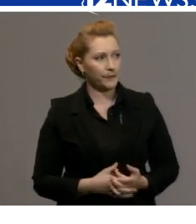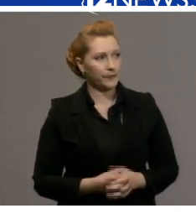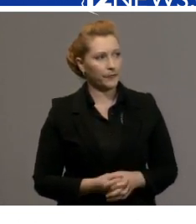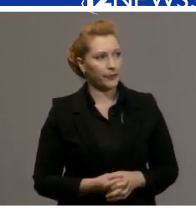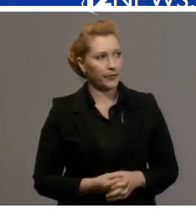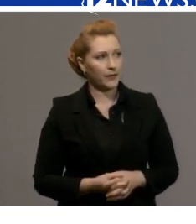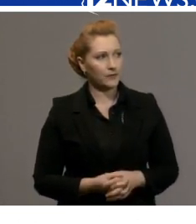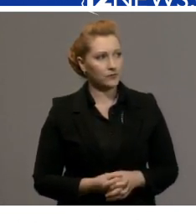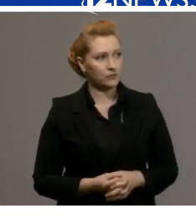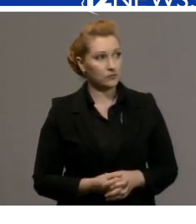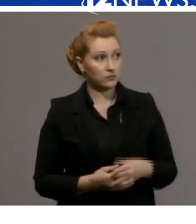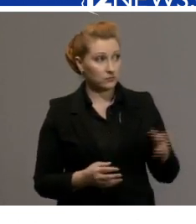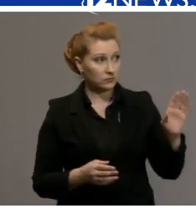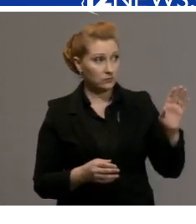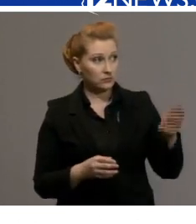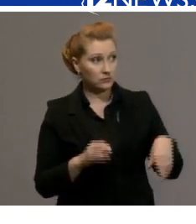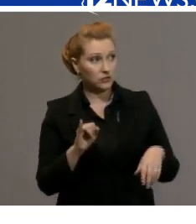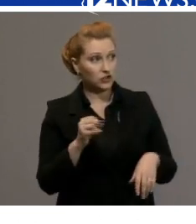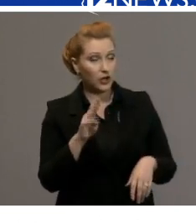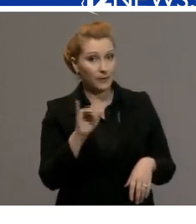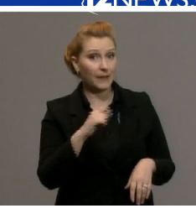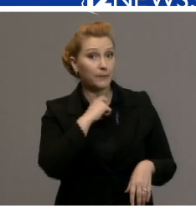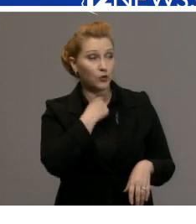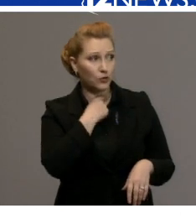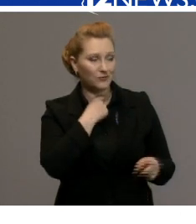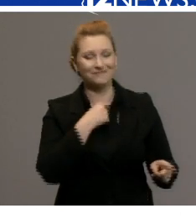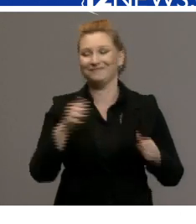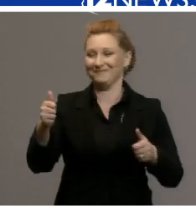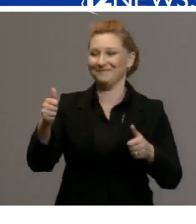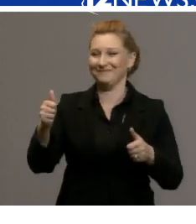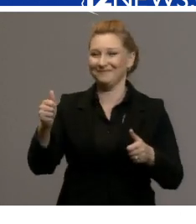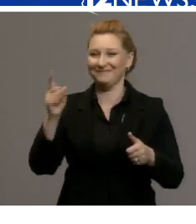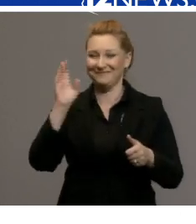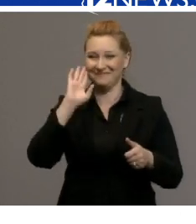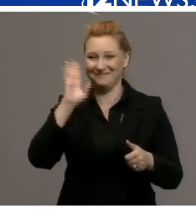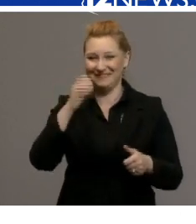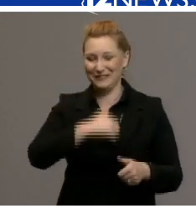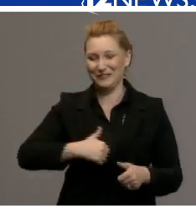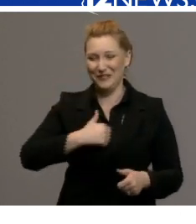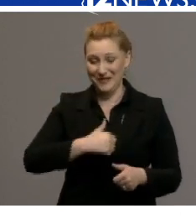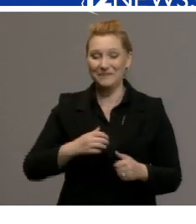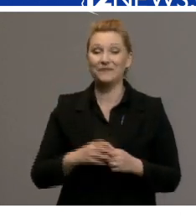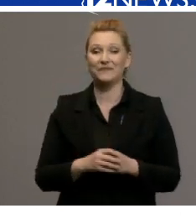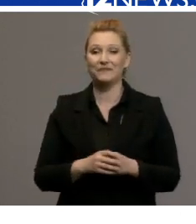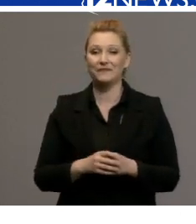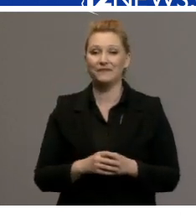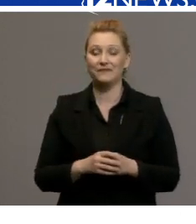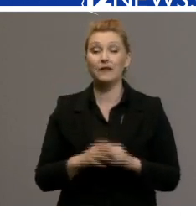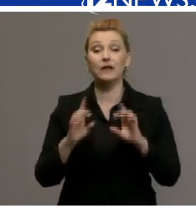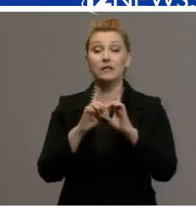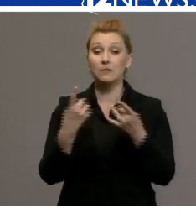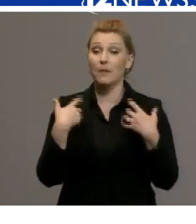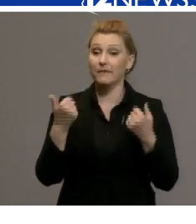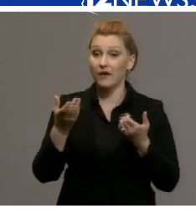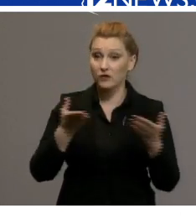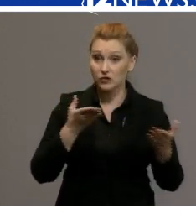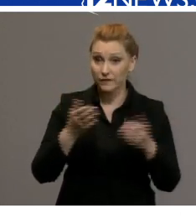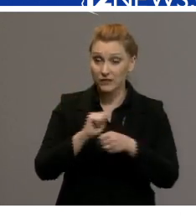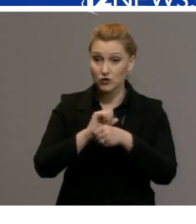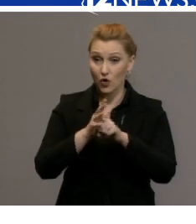Jeremy, you may have to unmute yourself. Oh, sorry about that. On the Department of Health Services COVID dashboard, you guys